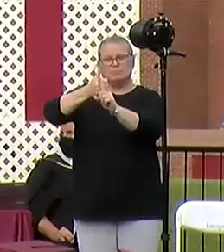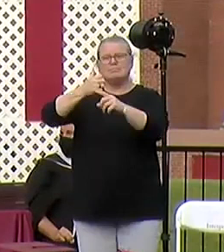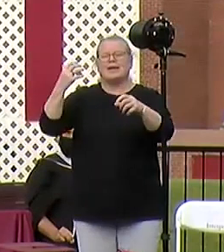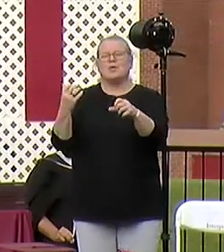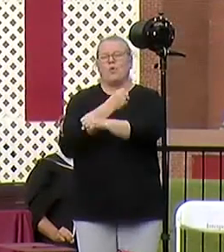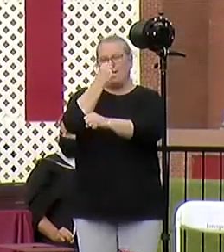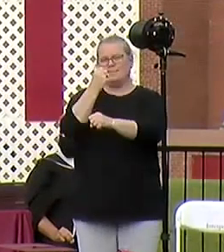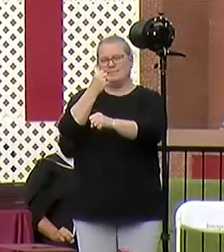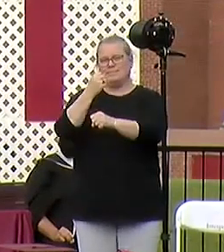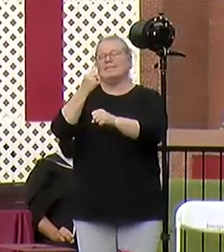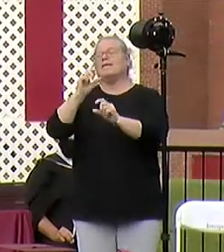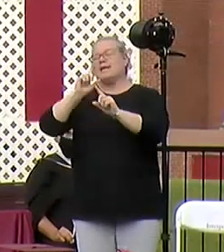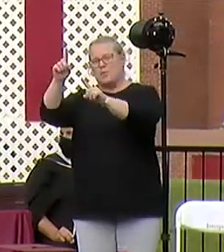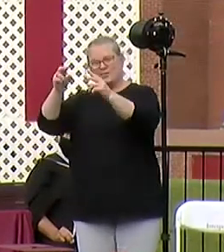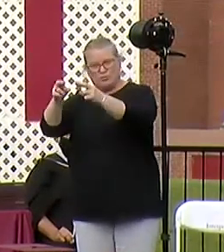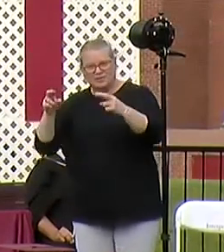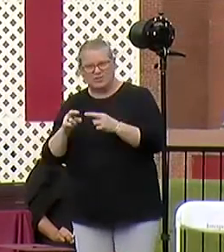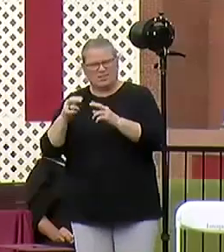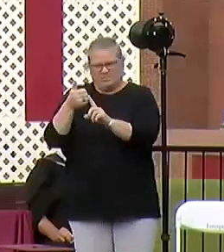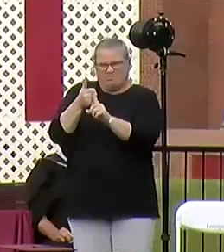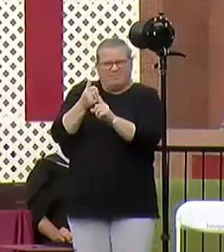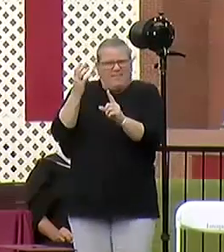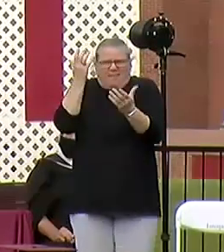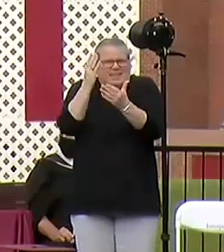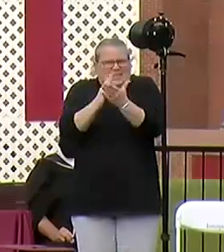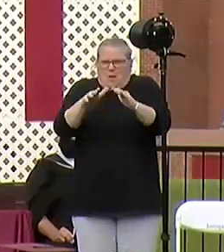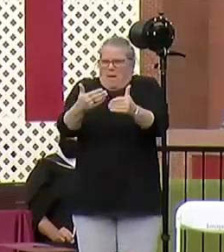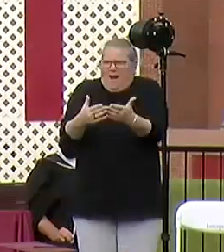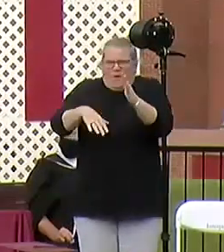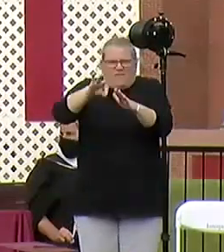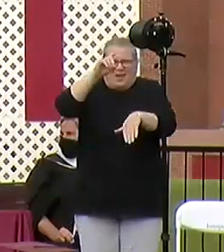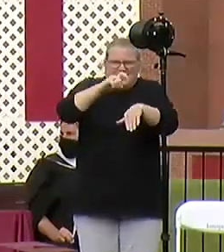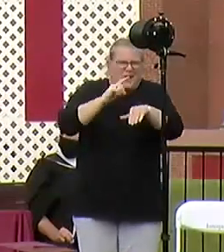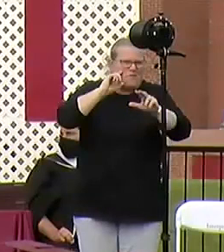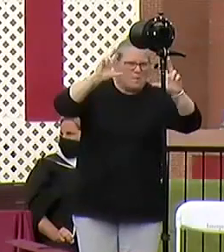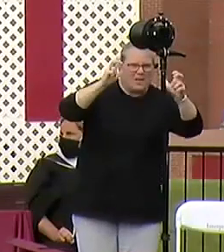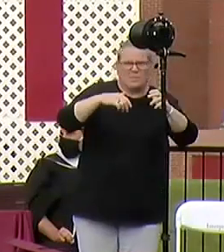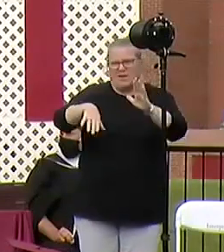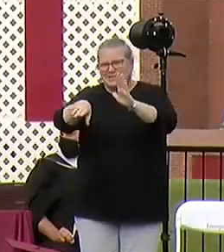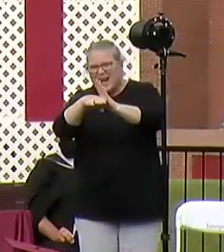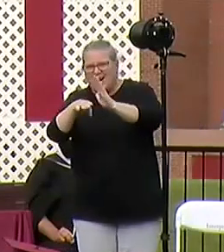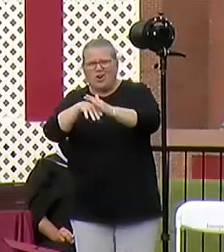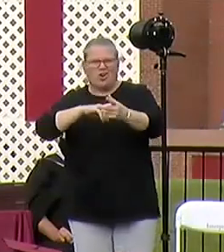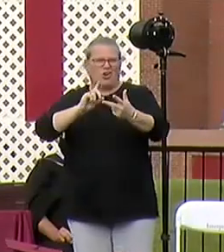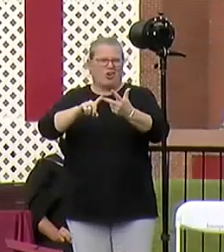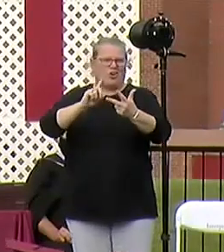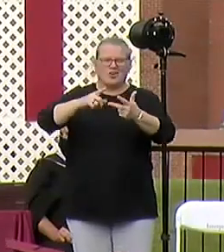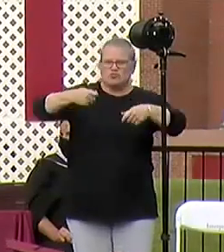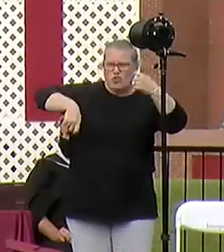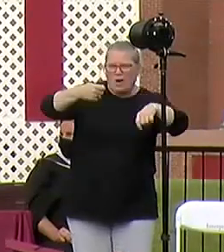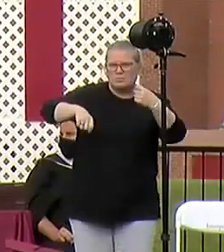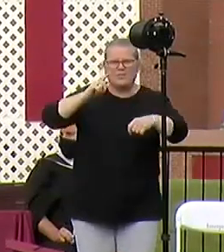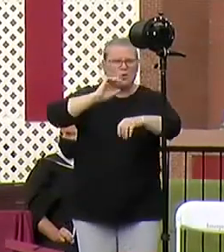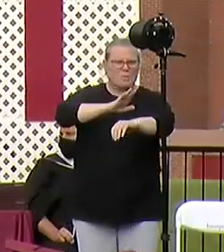regionals and somehow finds time to manage both soccer and basketball, play the drums for one of our school